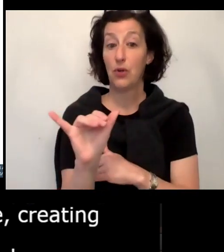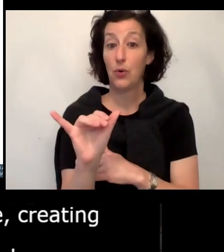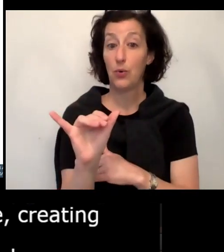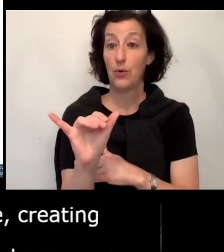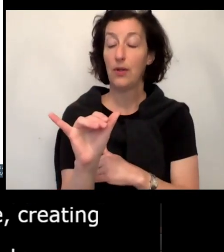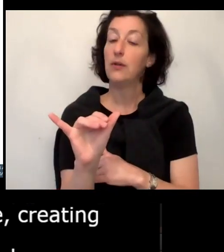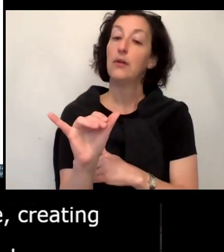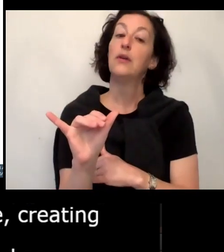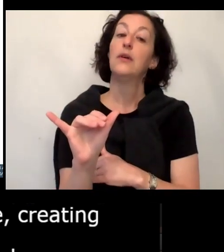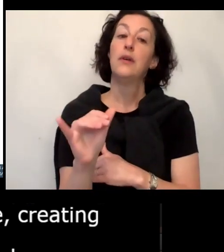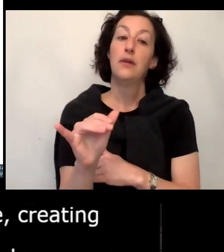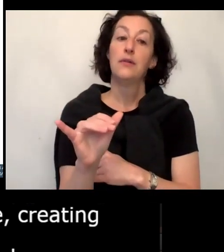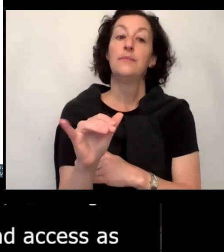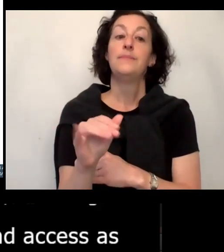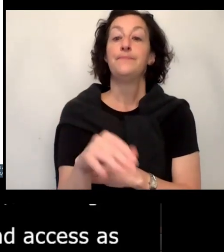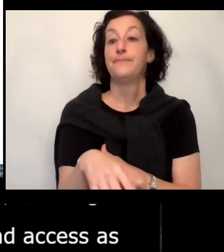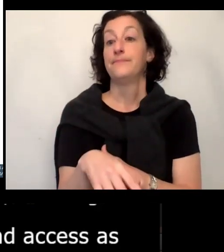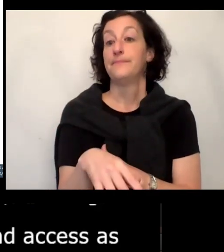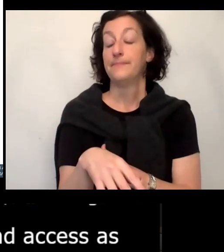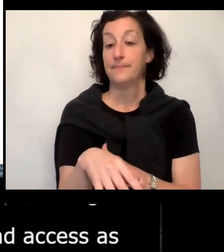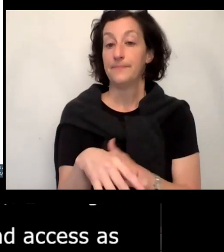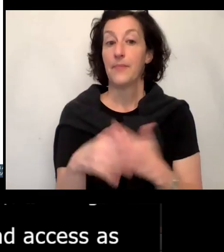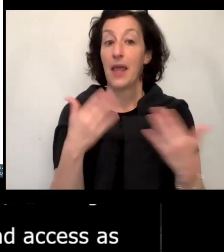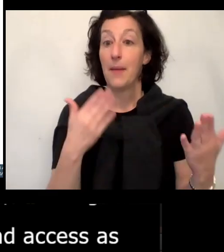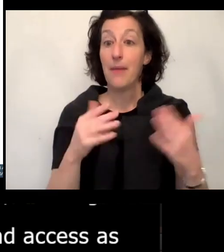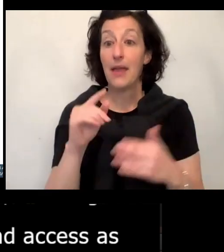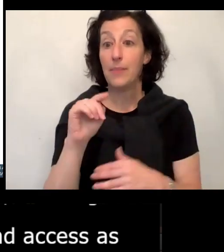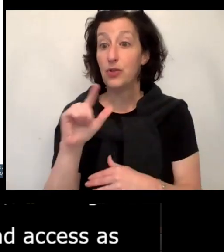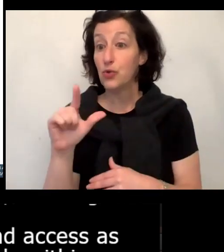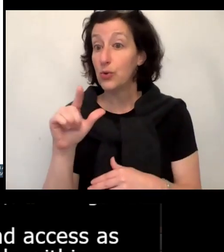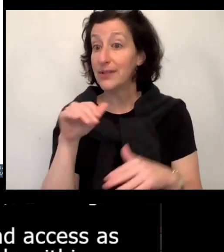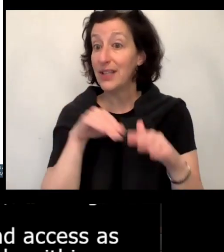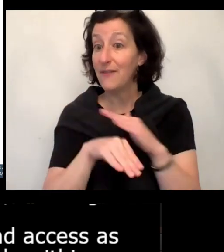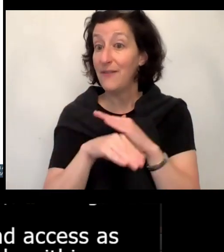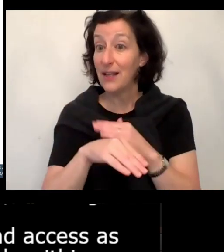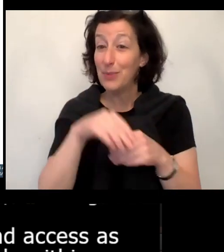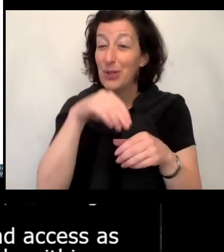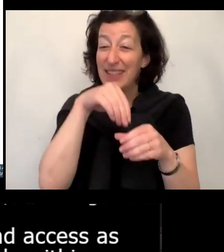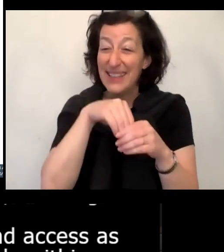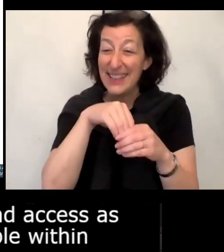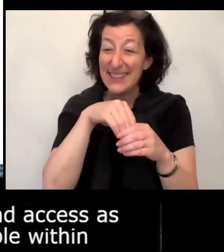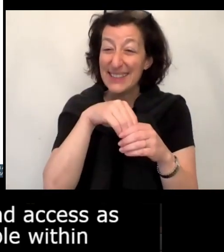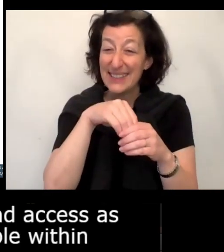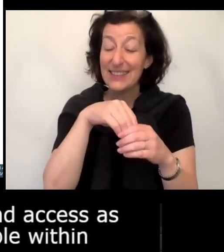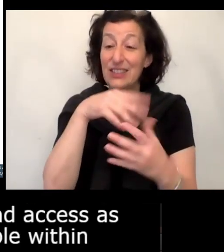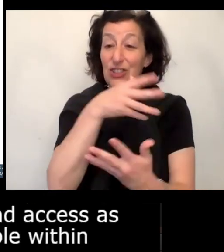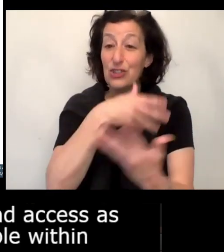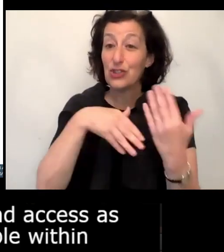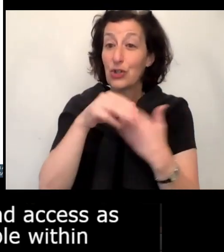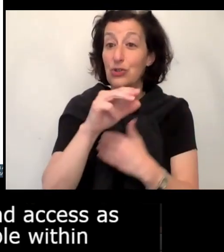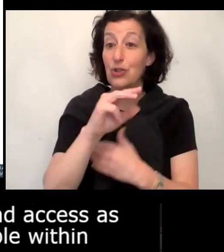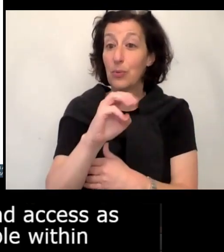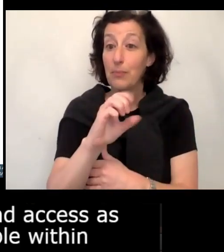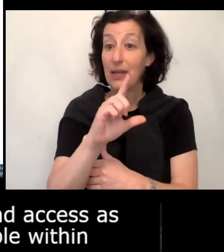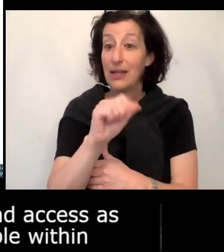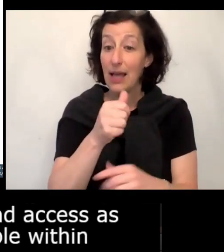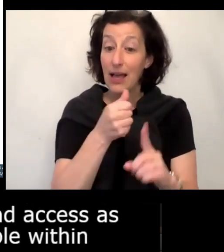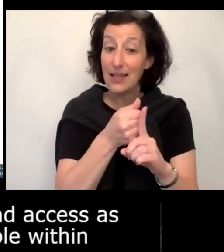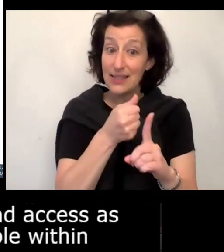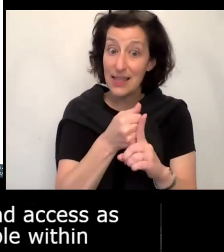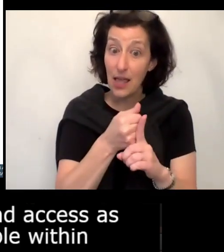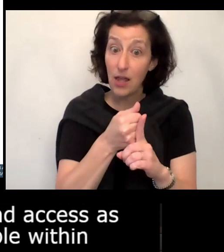both tools that are available within various social media platforms, as well as tools that